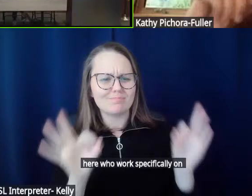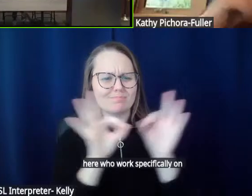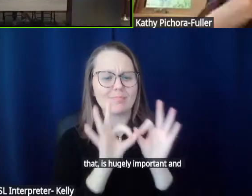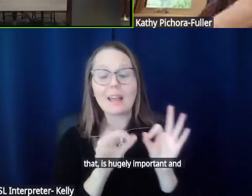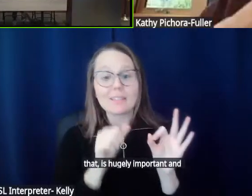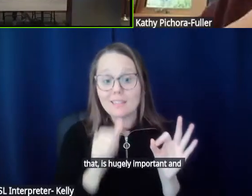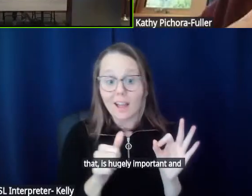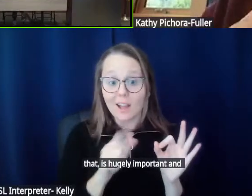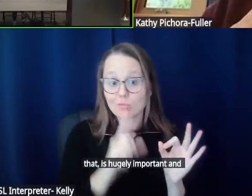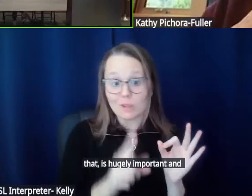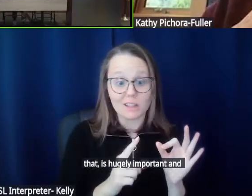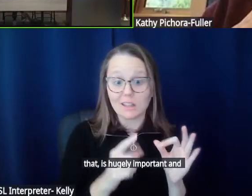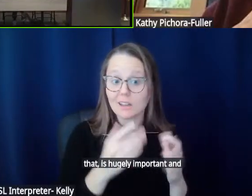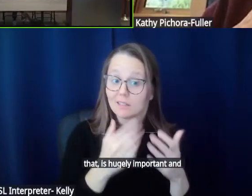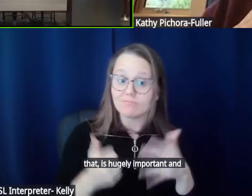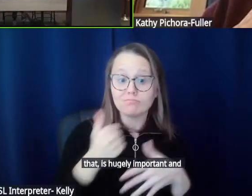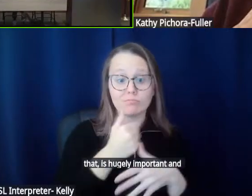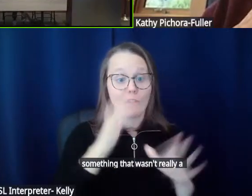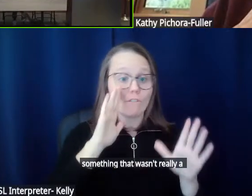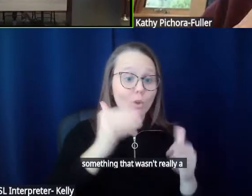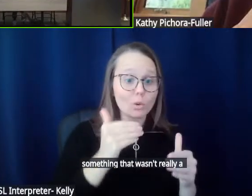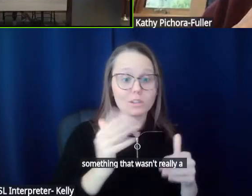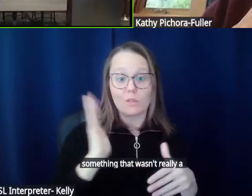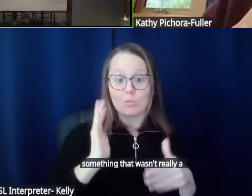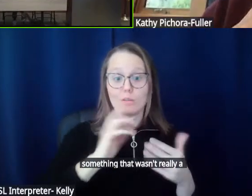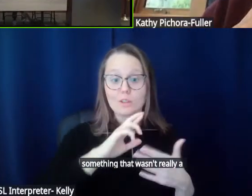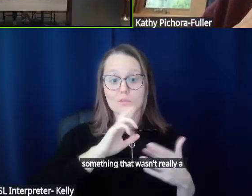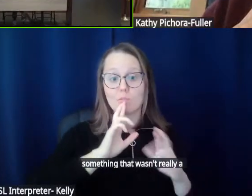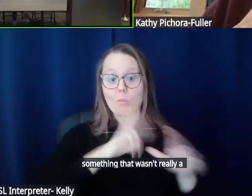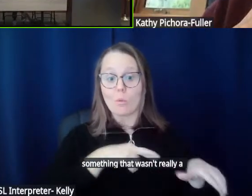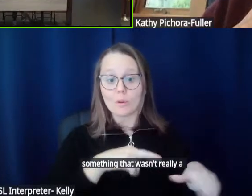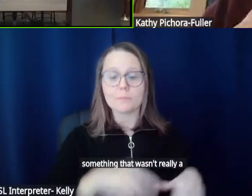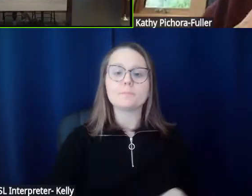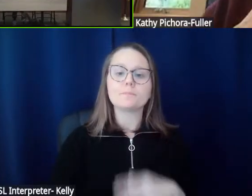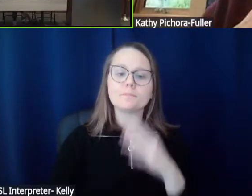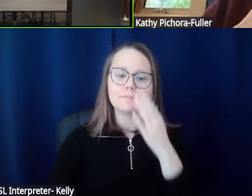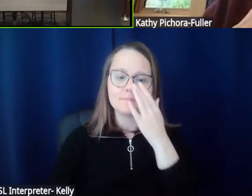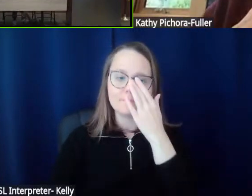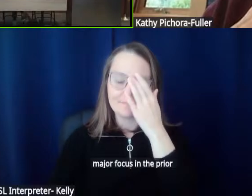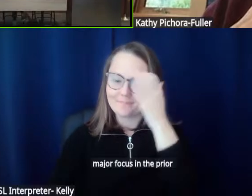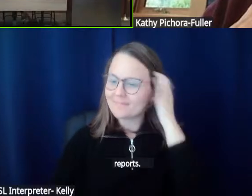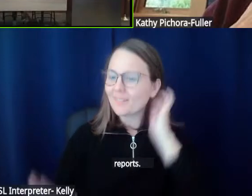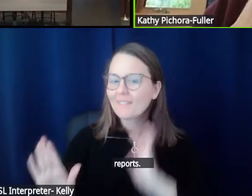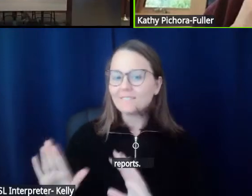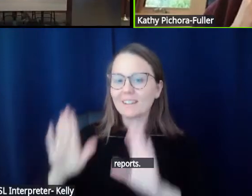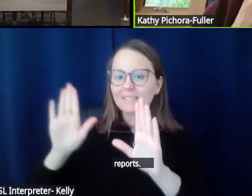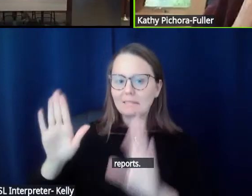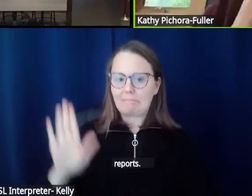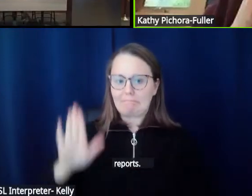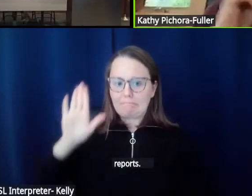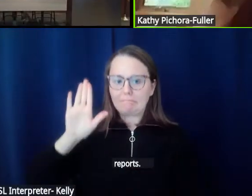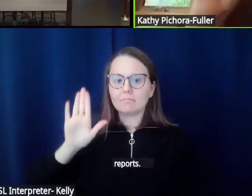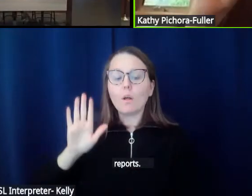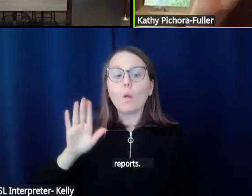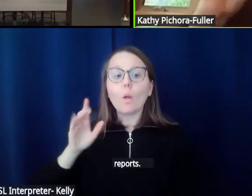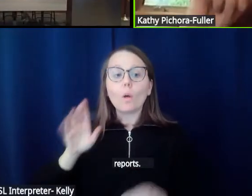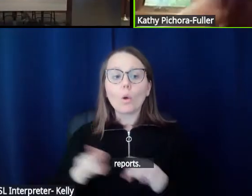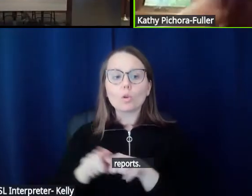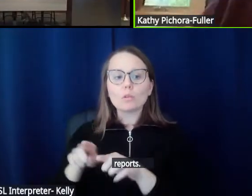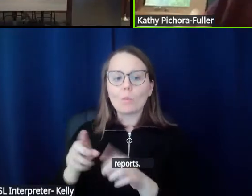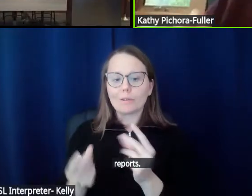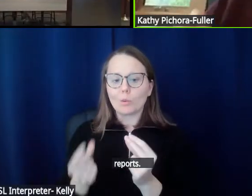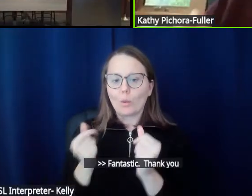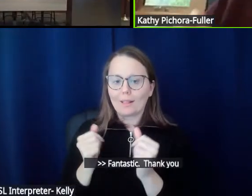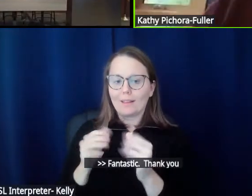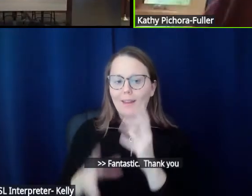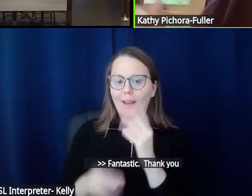in the prior report. So maybe something we can be thinking about also. Fantastic. Thank you so very much. I would also just add, we